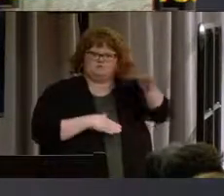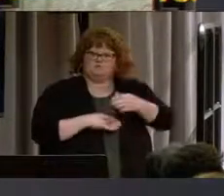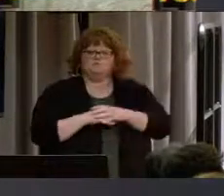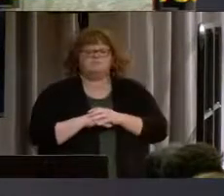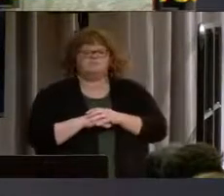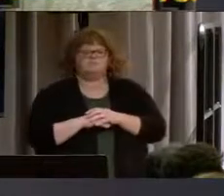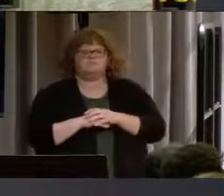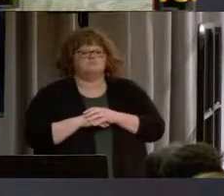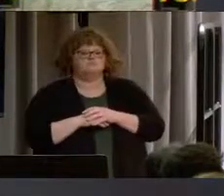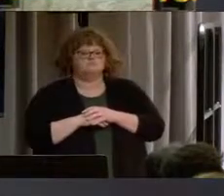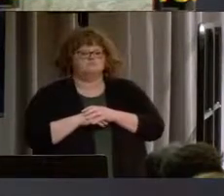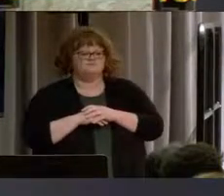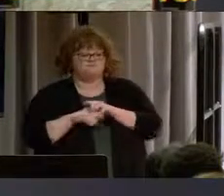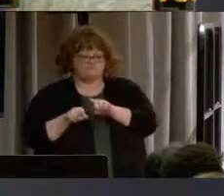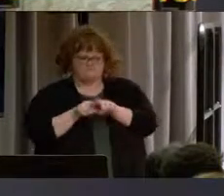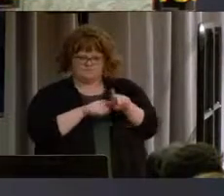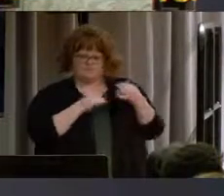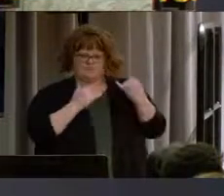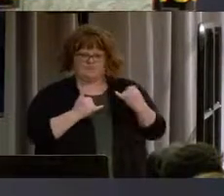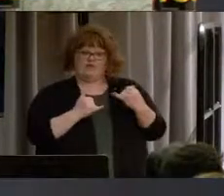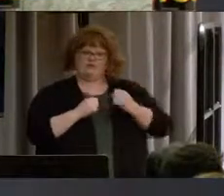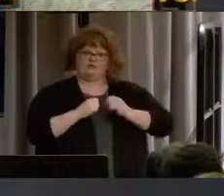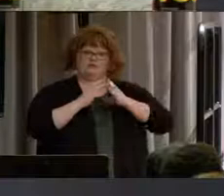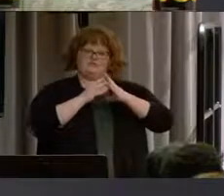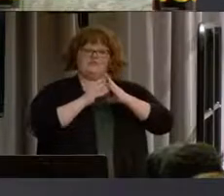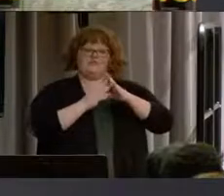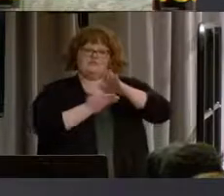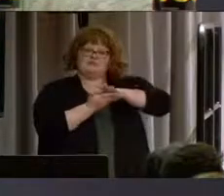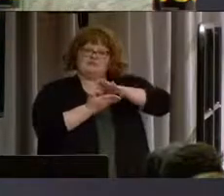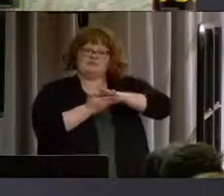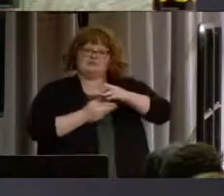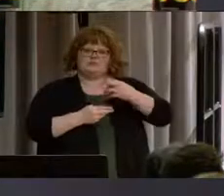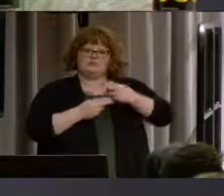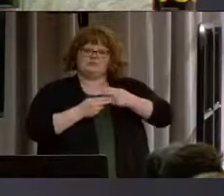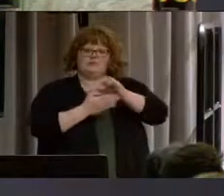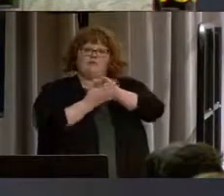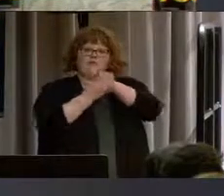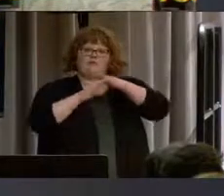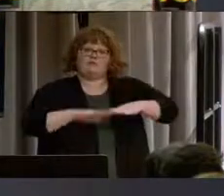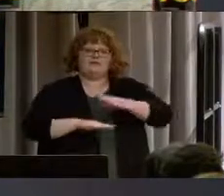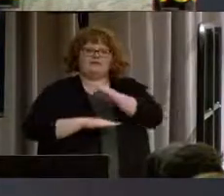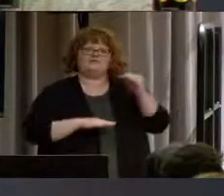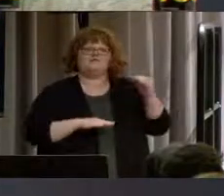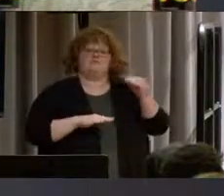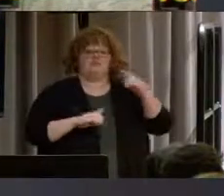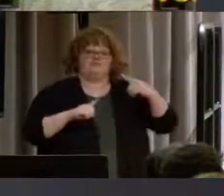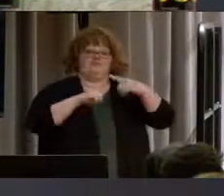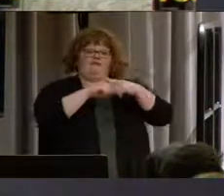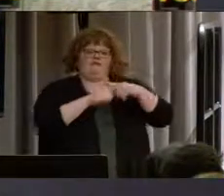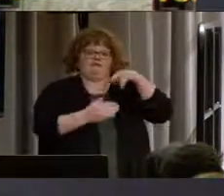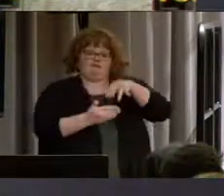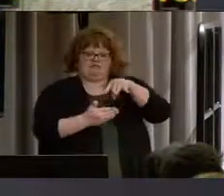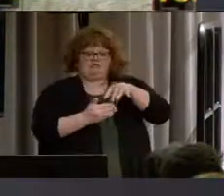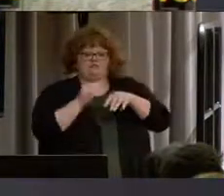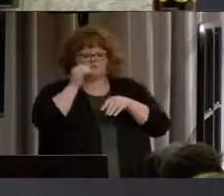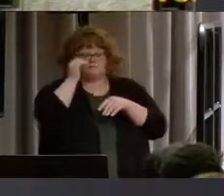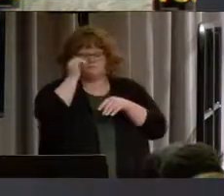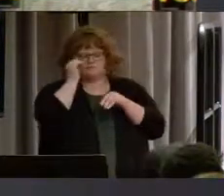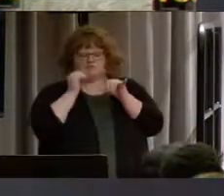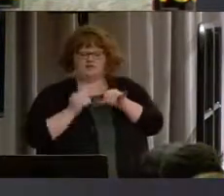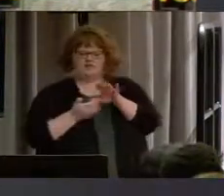of education, we now have a School of Peace and Conflict Studies, which we are using as an element